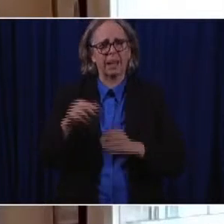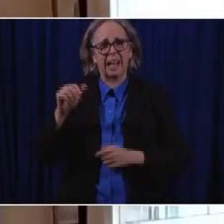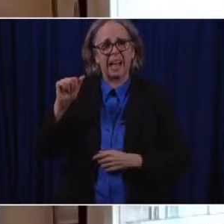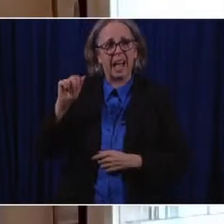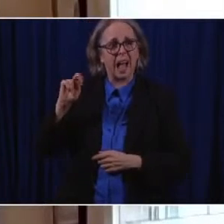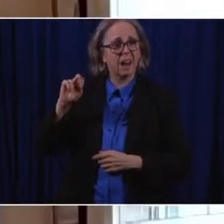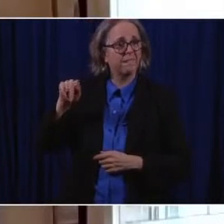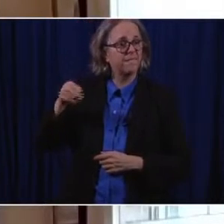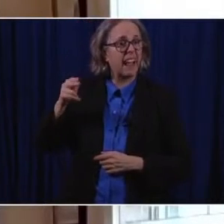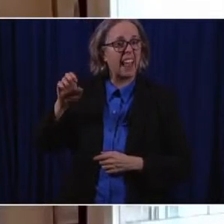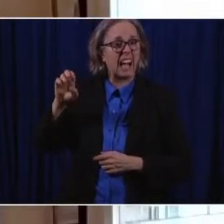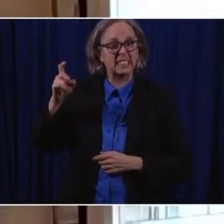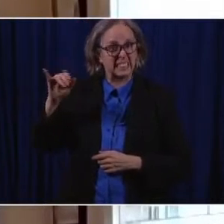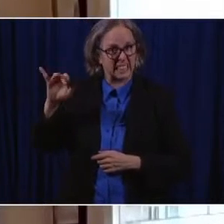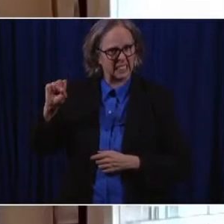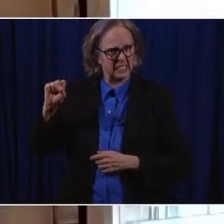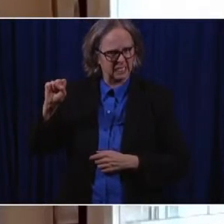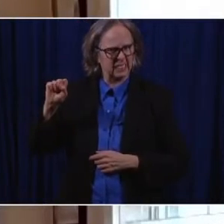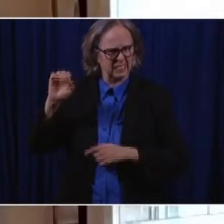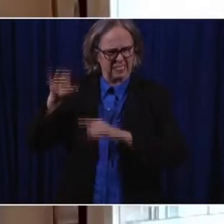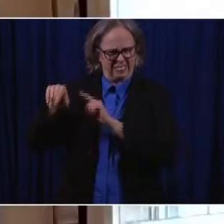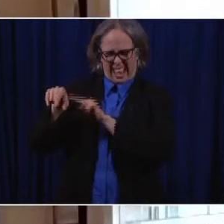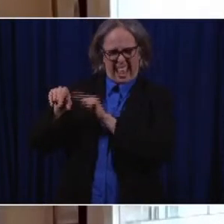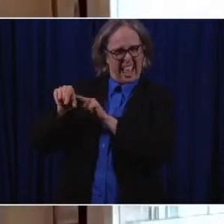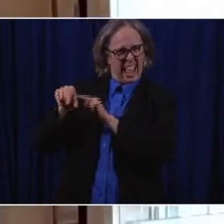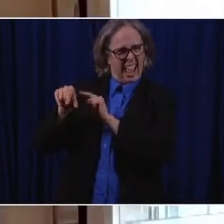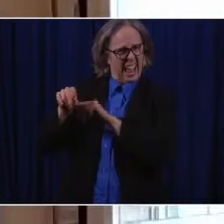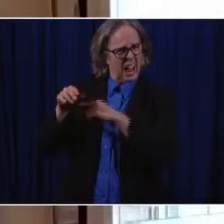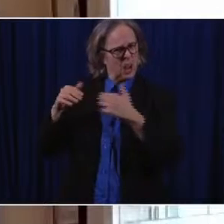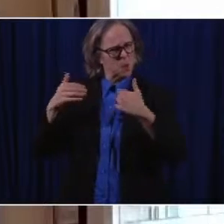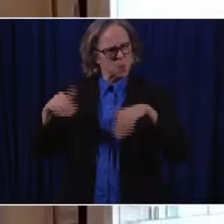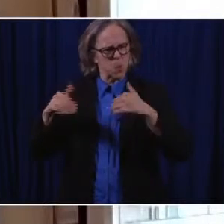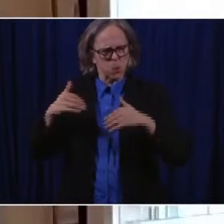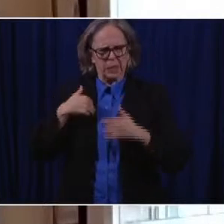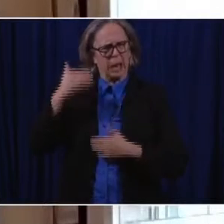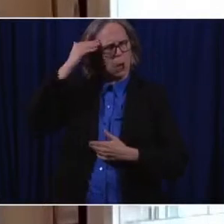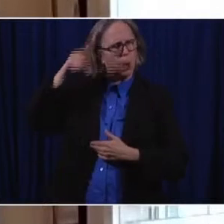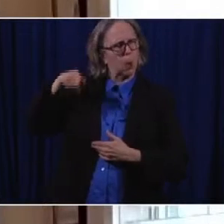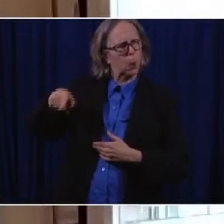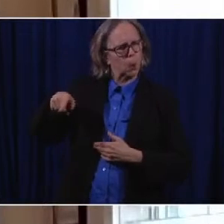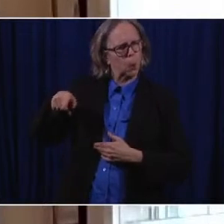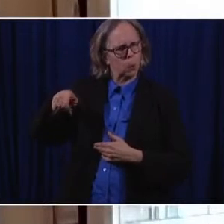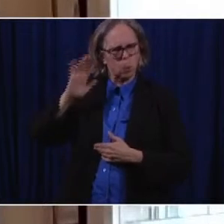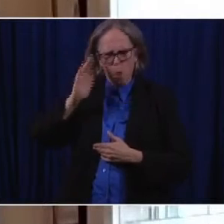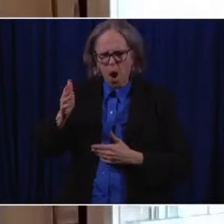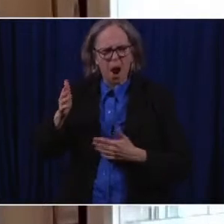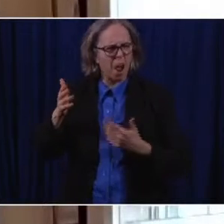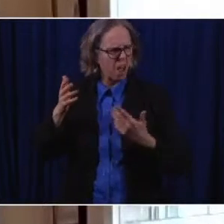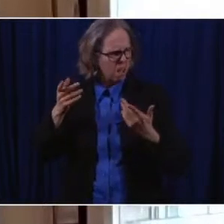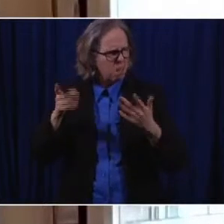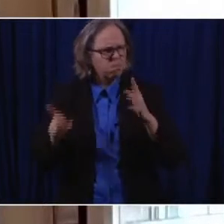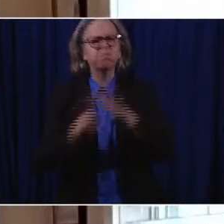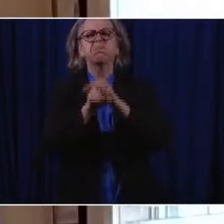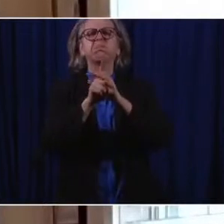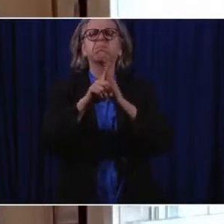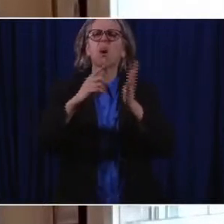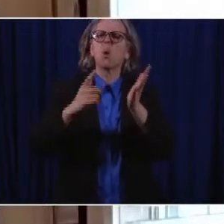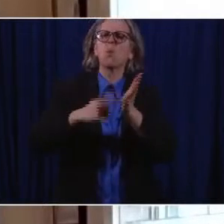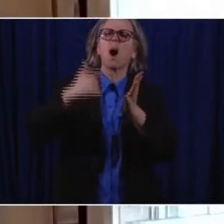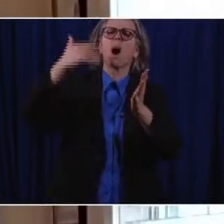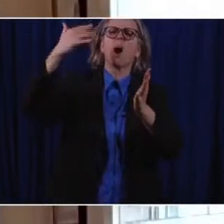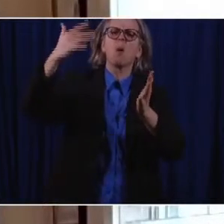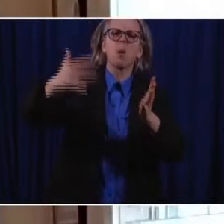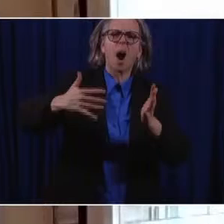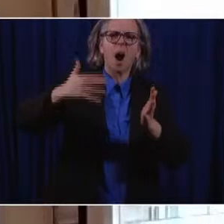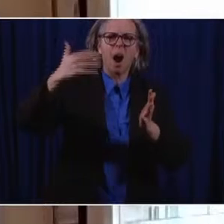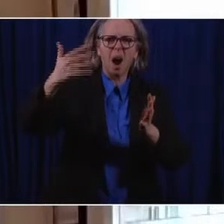we've anticipated that there will be infrequent events of anaphylaxis. And let me add that this